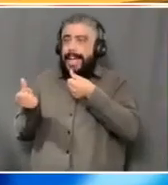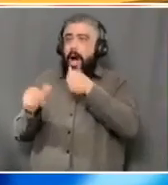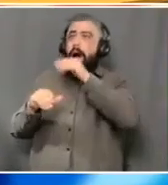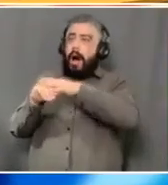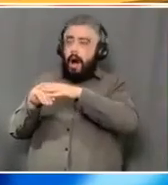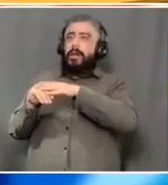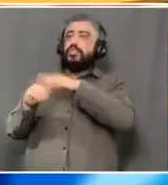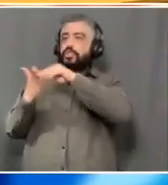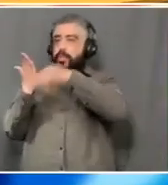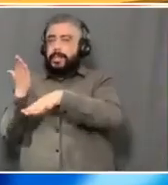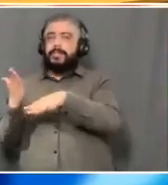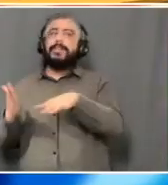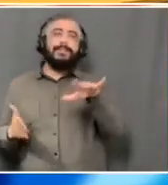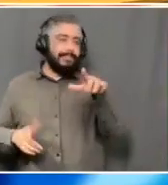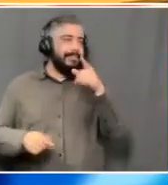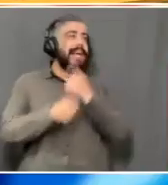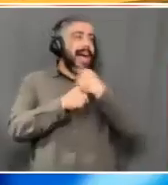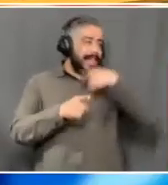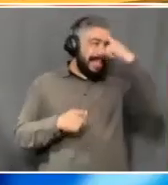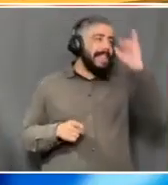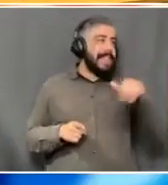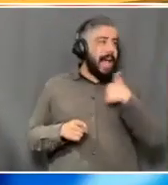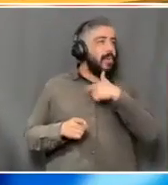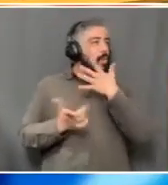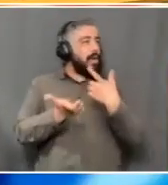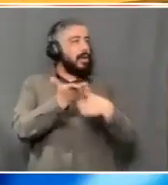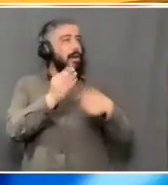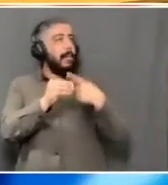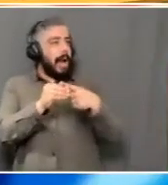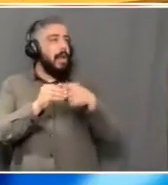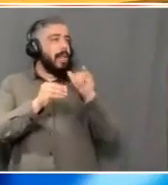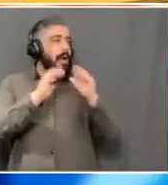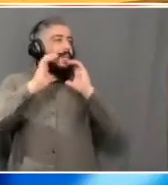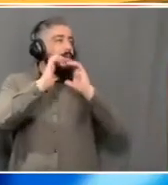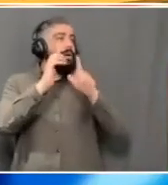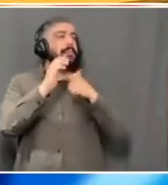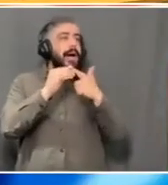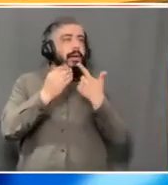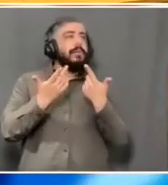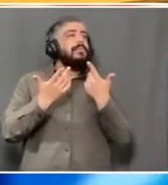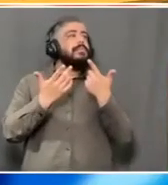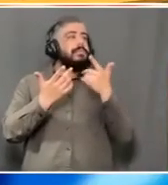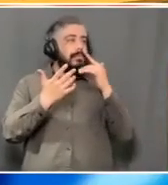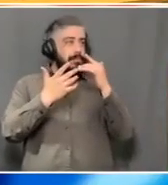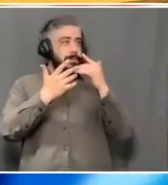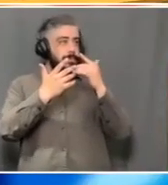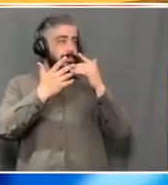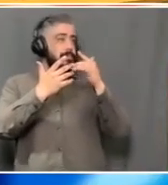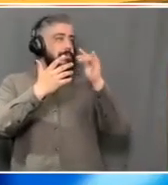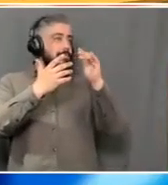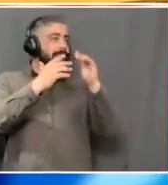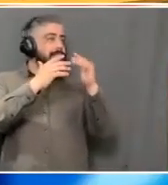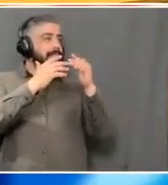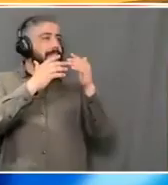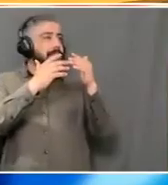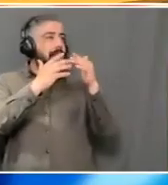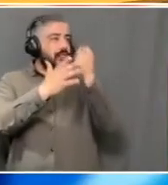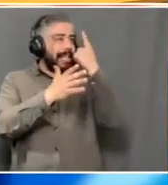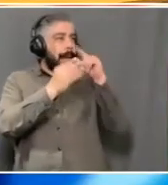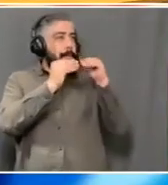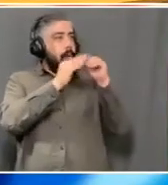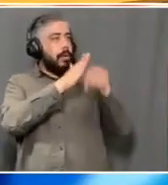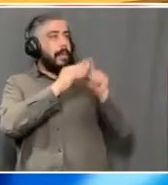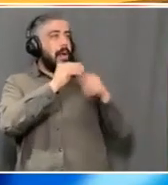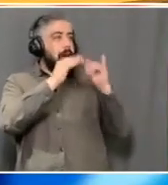definitely a conversation I know some of us want to have, that disaggregation and then the instructional piece of it. So on slide 11, those, besides the